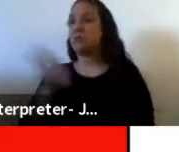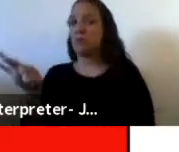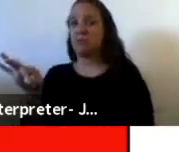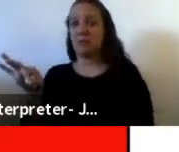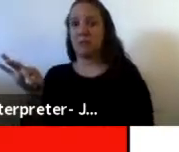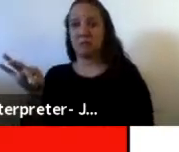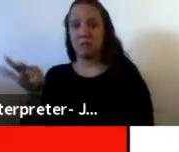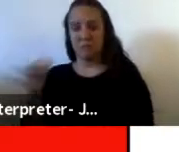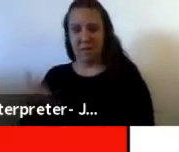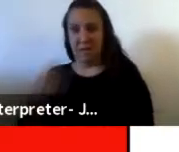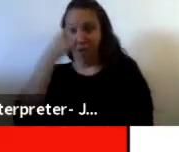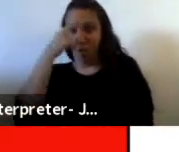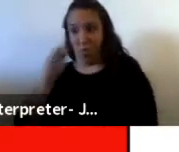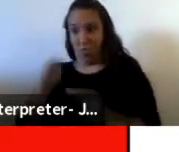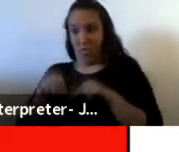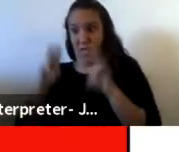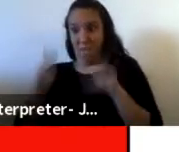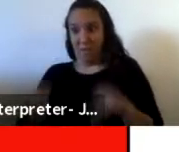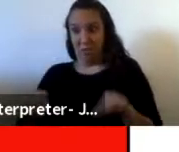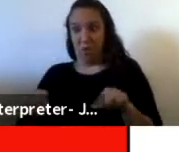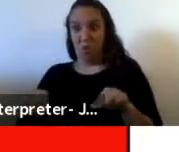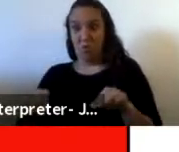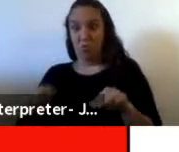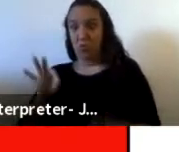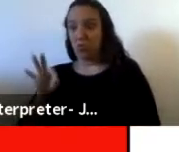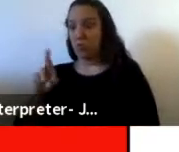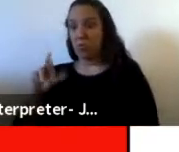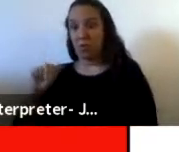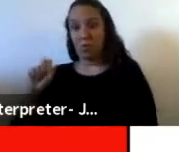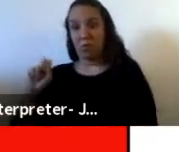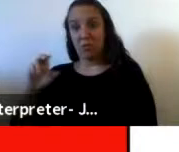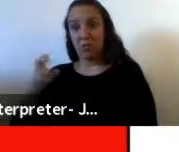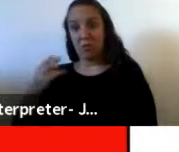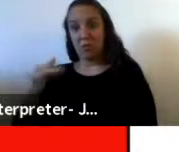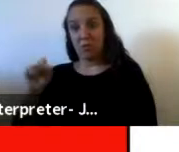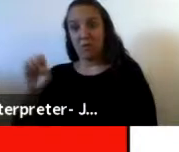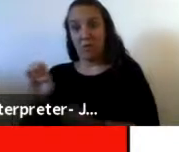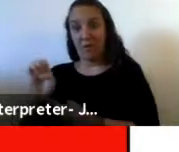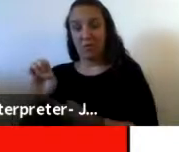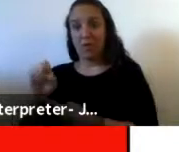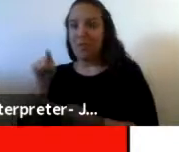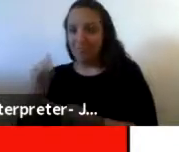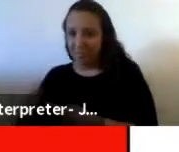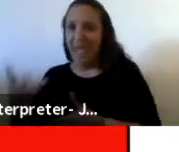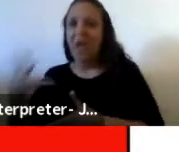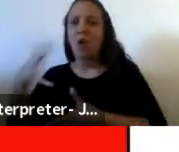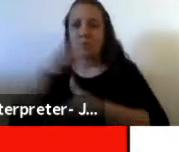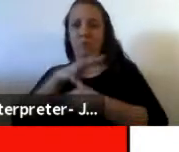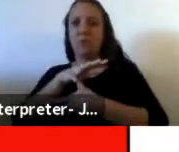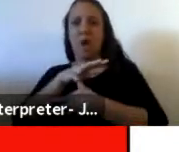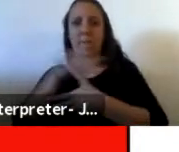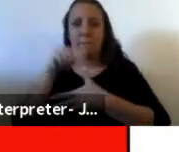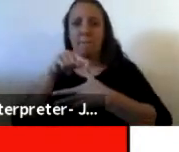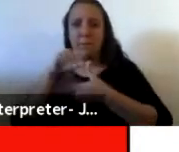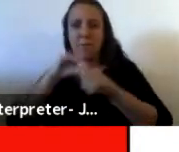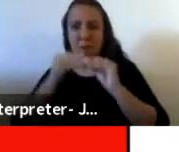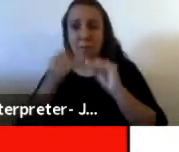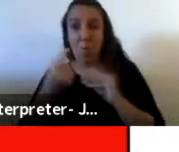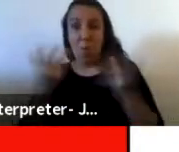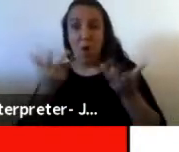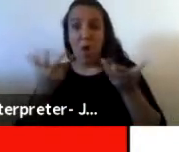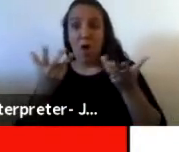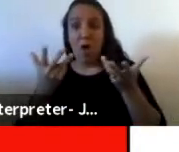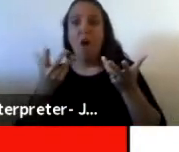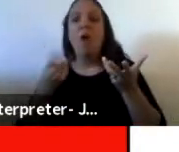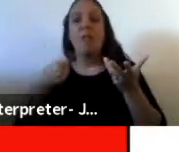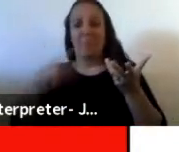when you think of McDonald's as franchise, their number one way of making money is in real estate, because they buy real